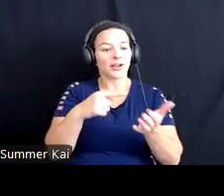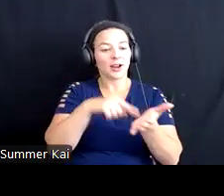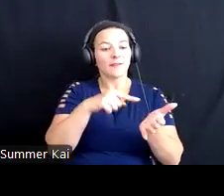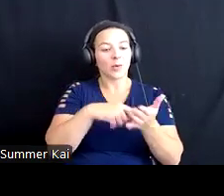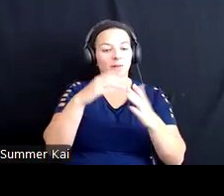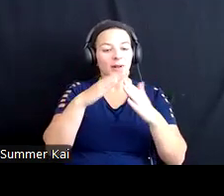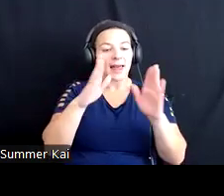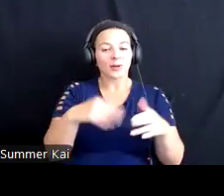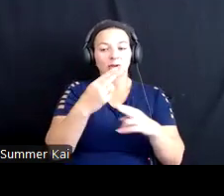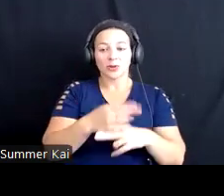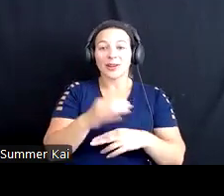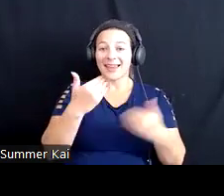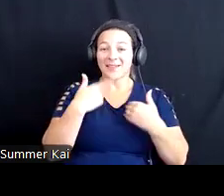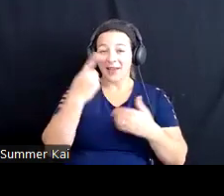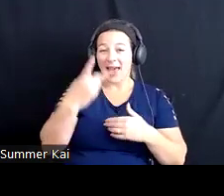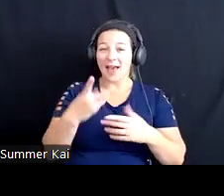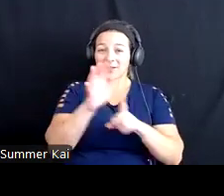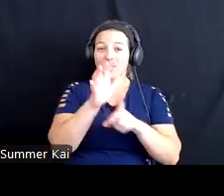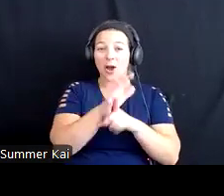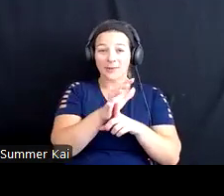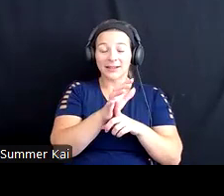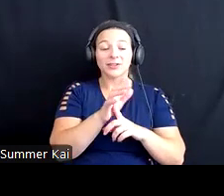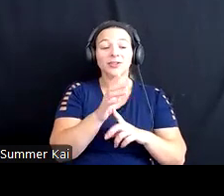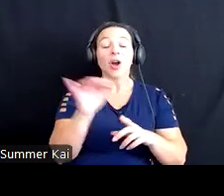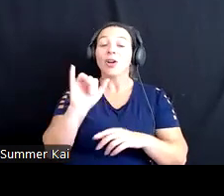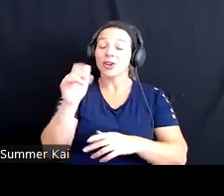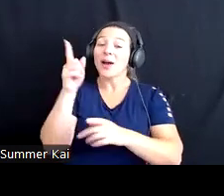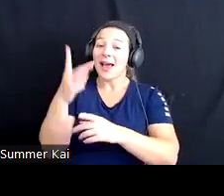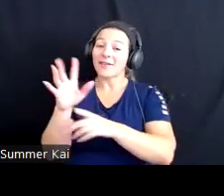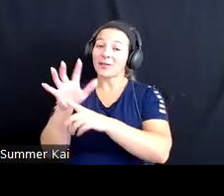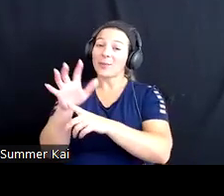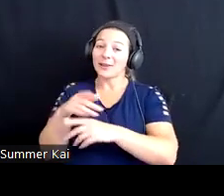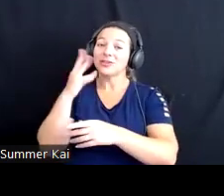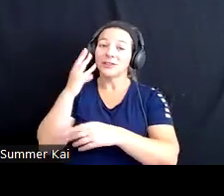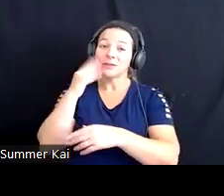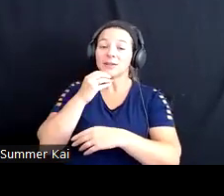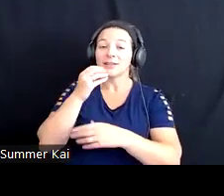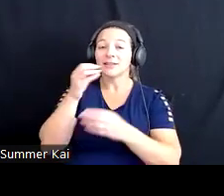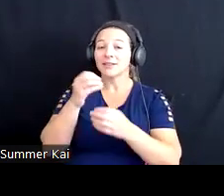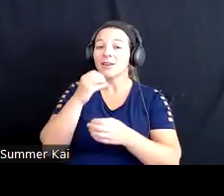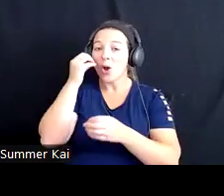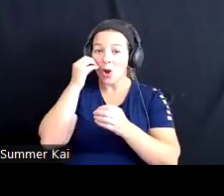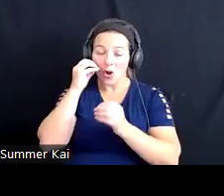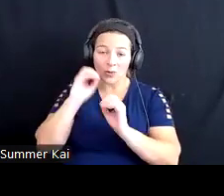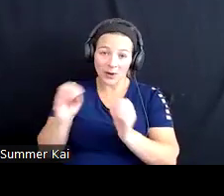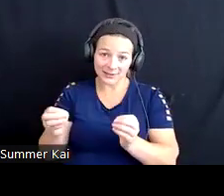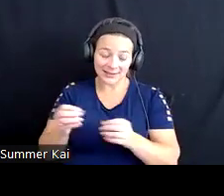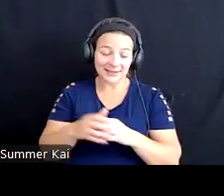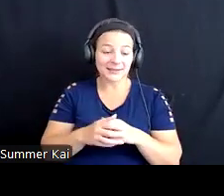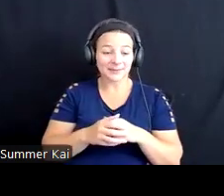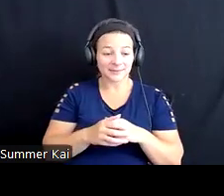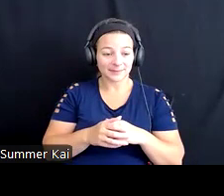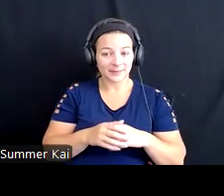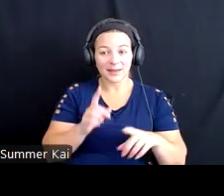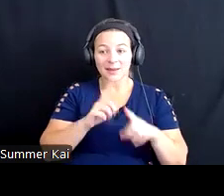least half of the population experiencing homelessness. Yet neither the physical infrastructure for housing nor the